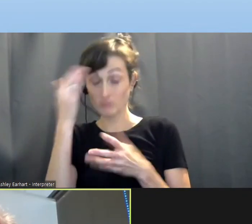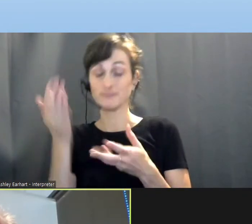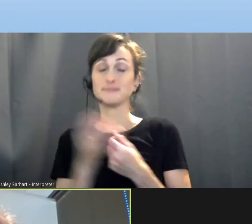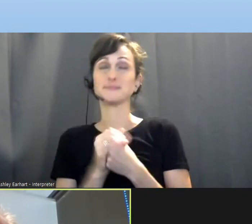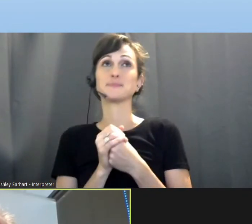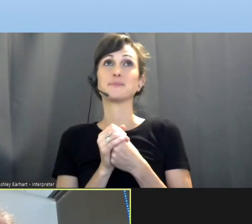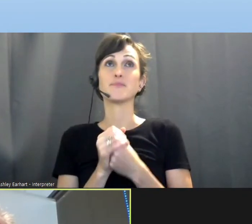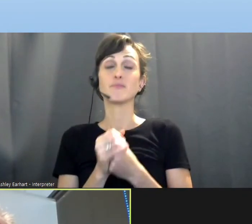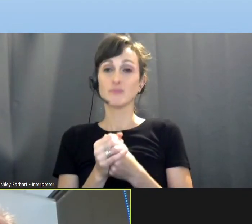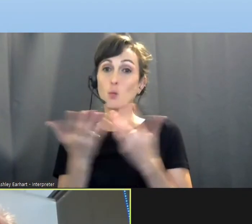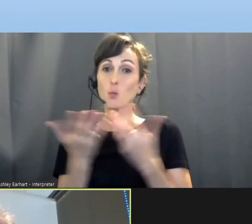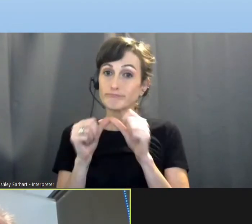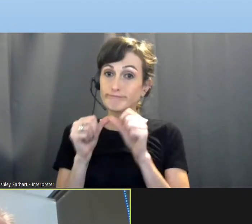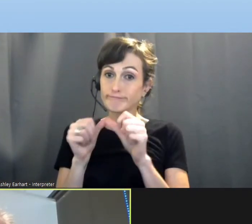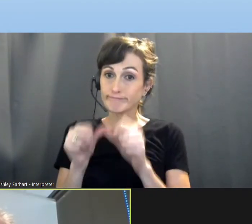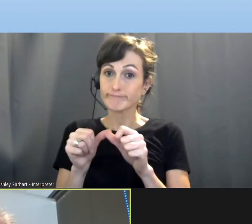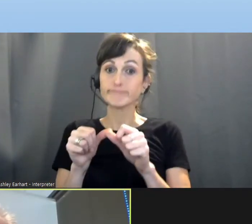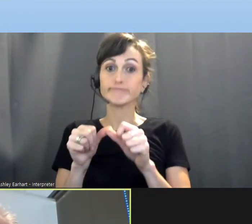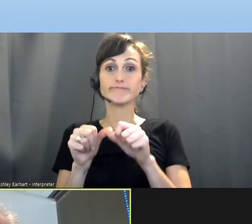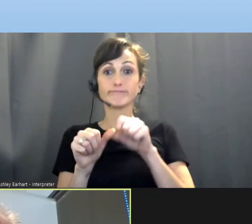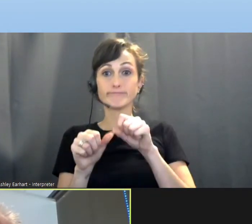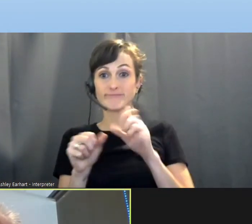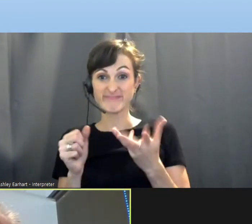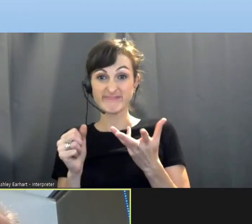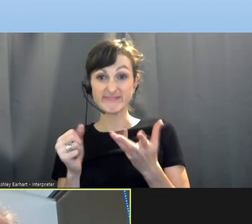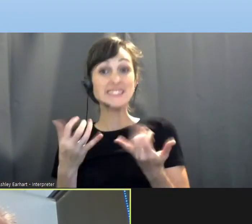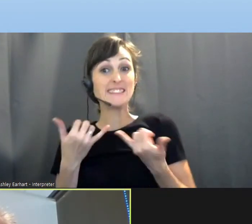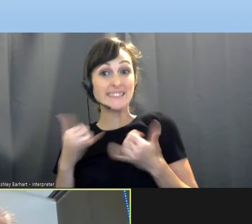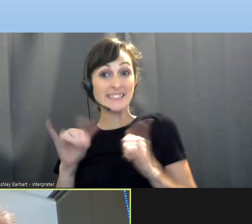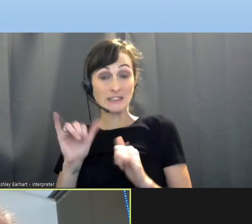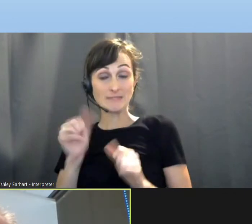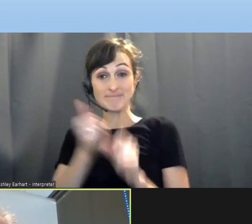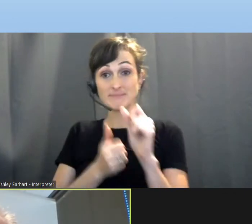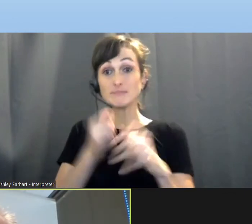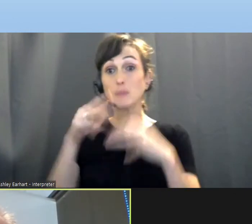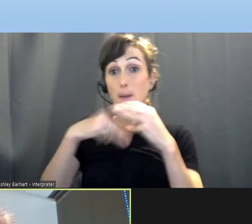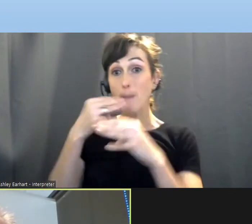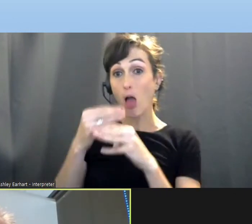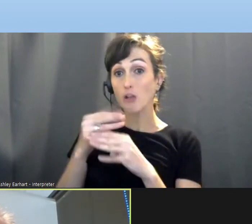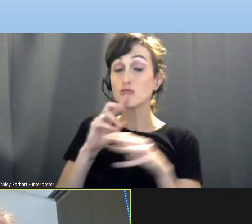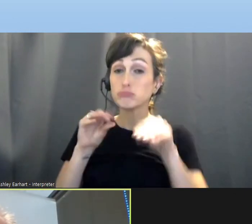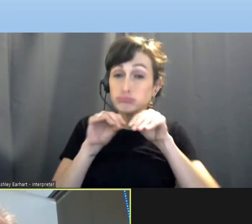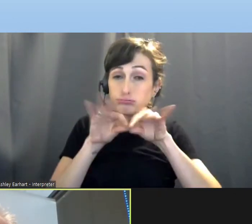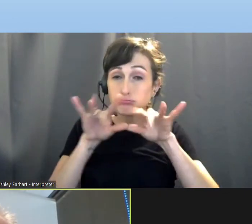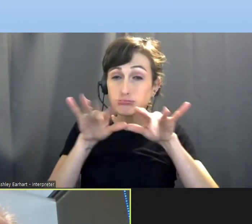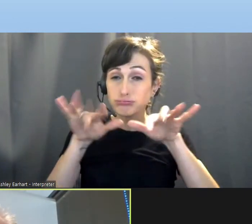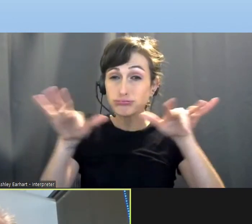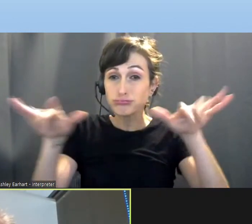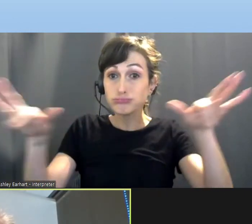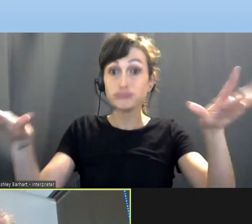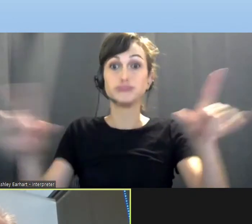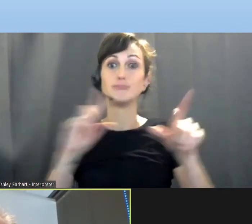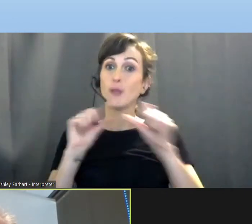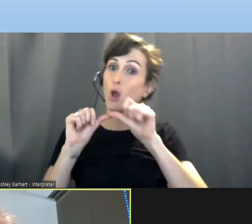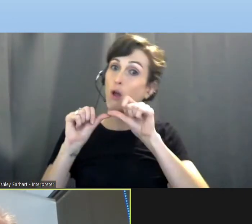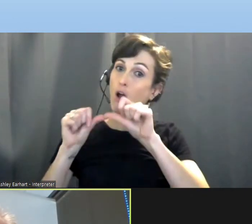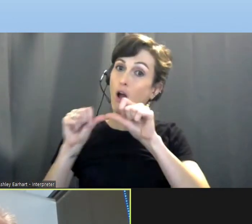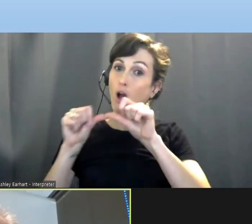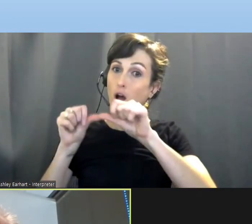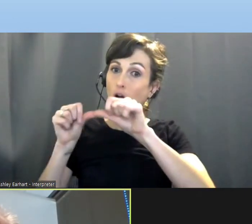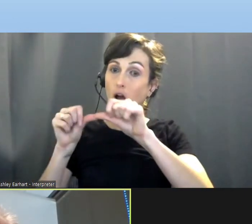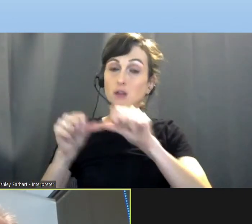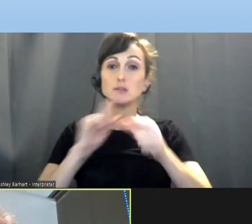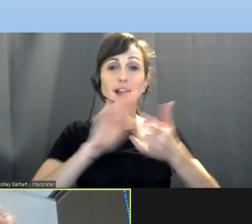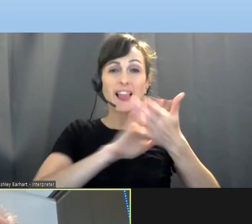we're continuously releasing these molecules into the air, they are constantly and continuously cleaning and disinfecting